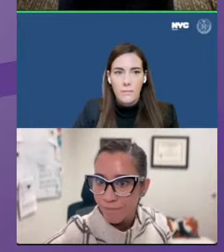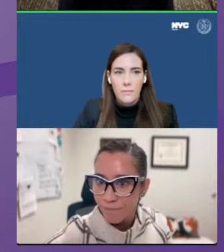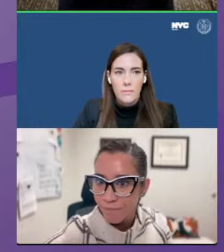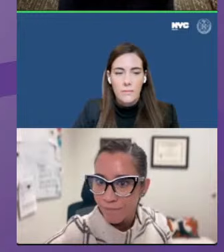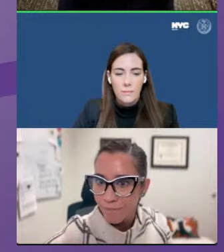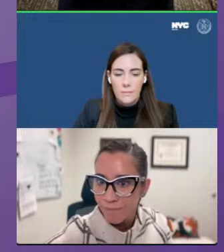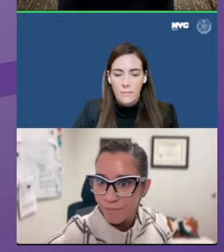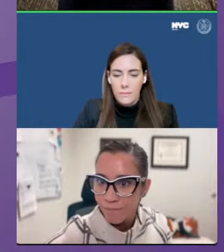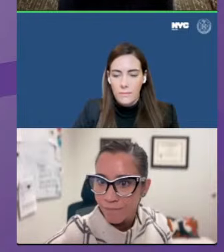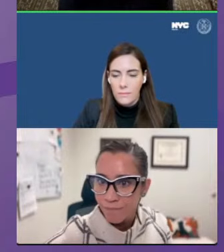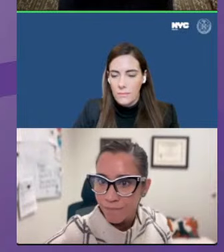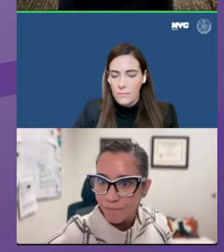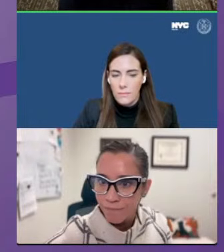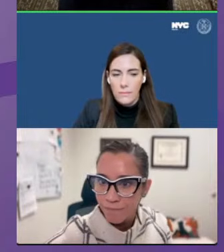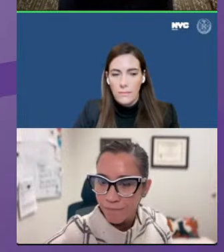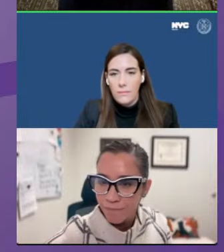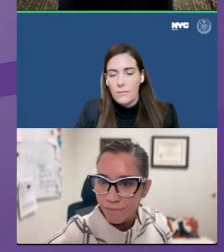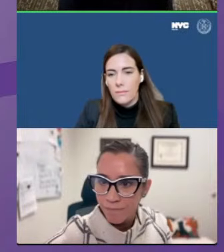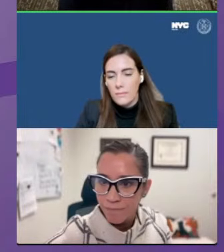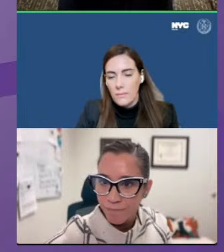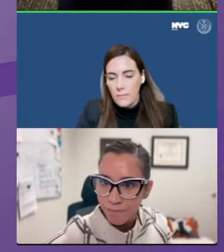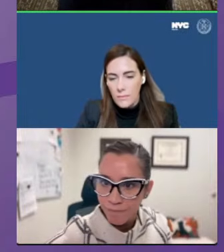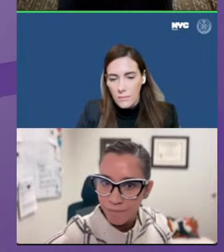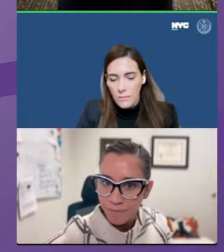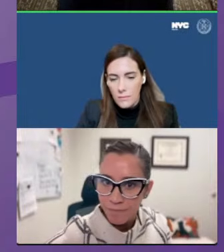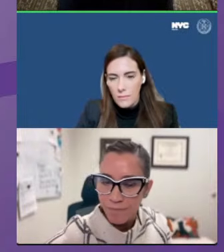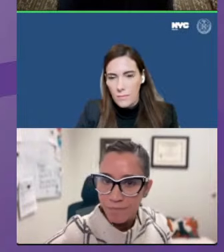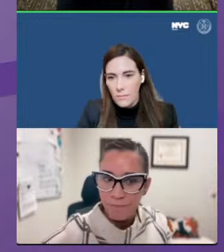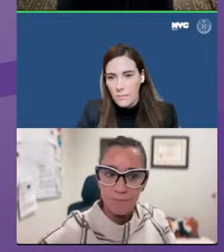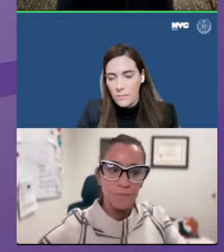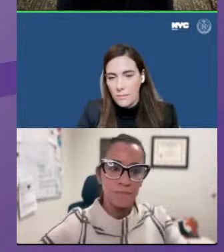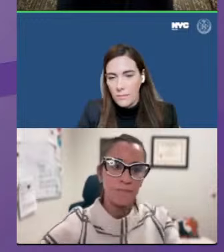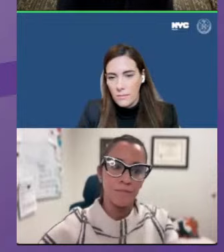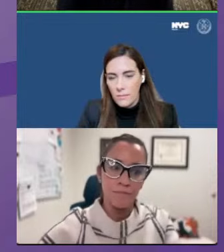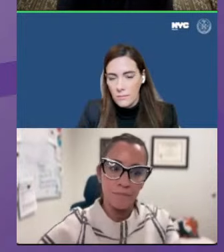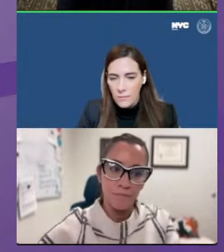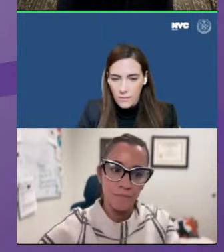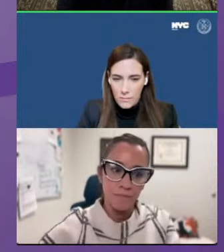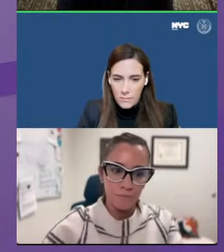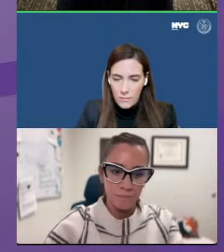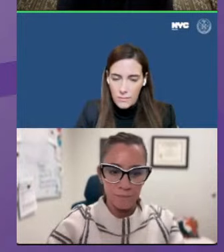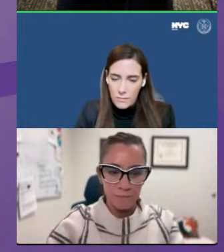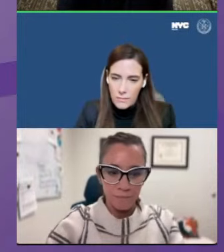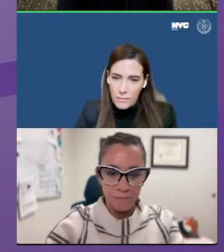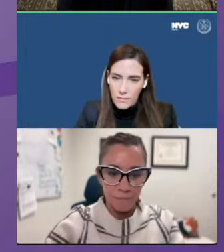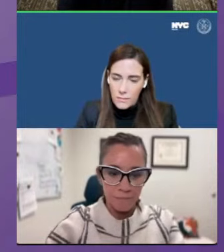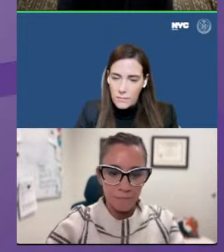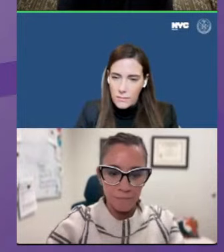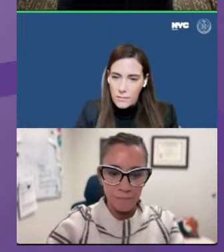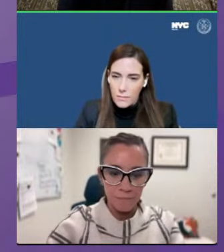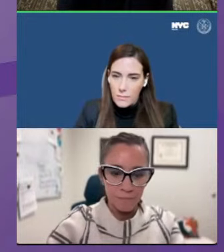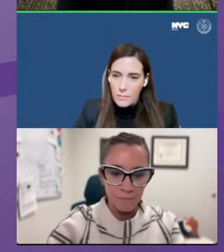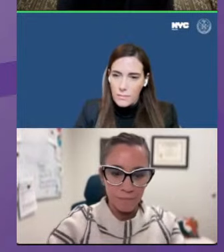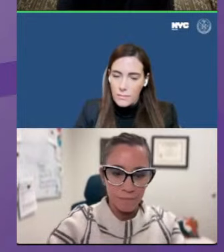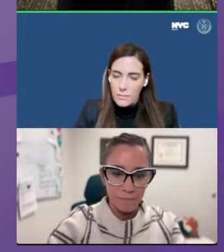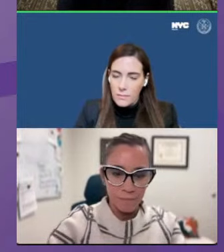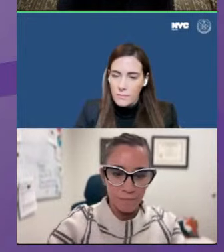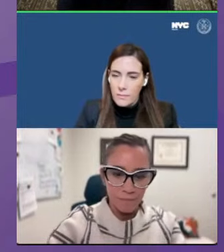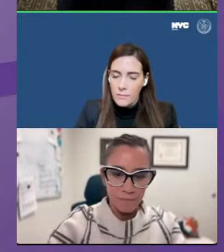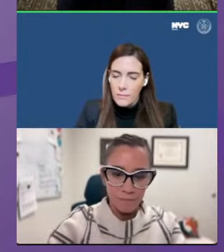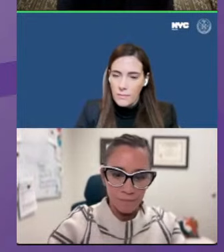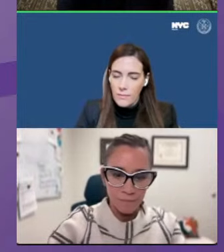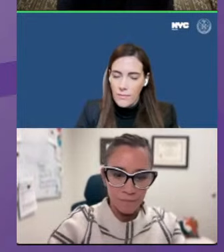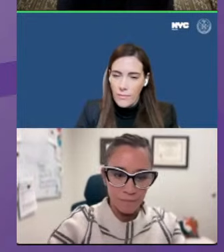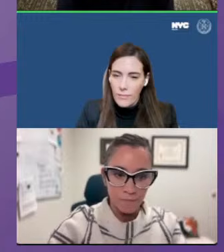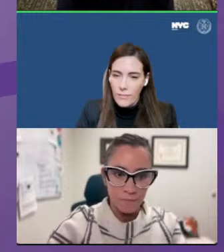someone has heard of these symptoms or are not believing that these symptoms can accompany a SARS-CoV-2 infection,